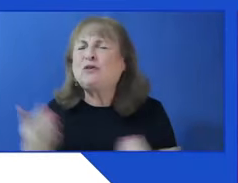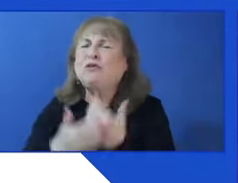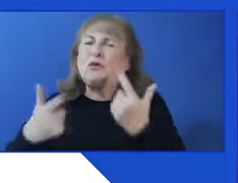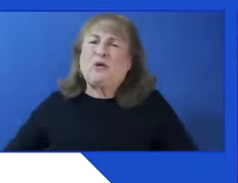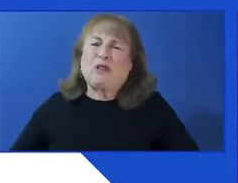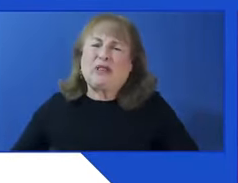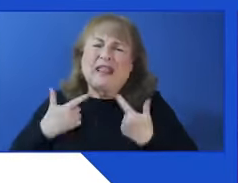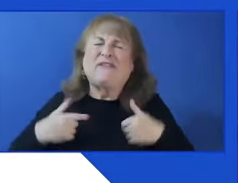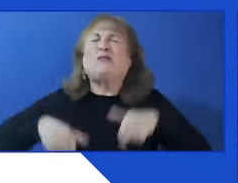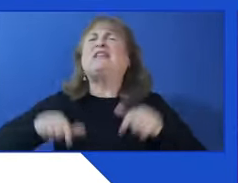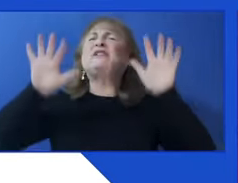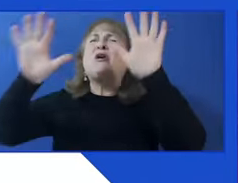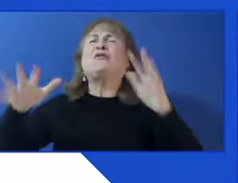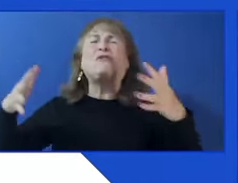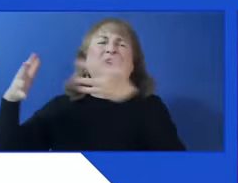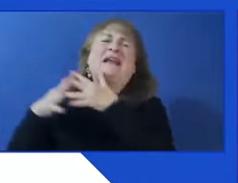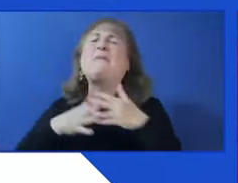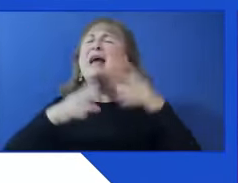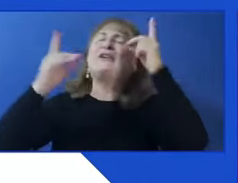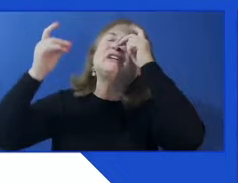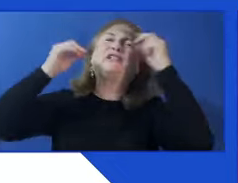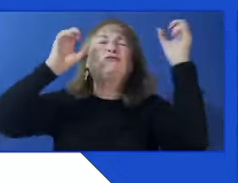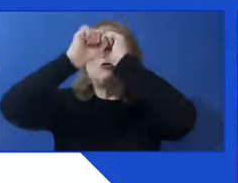great American dream.